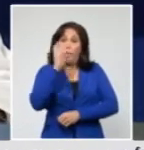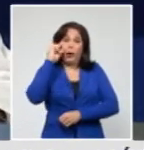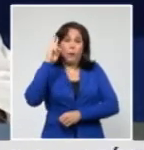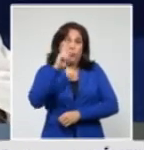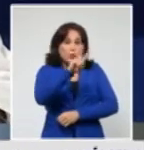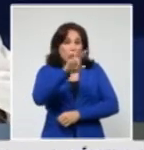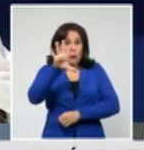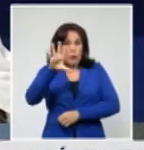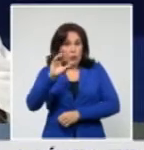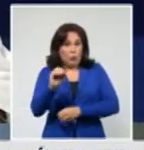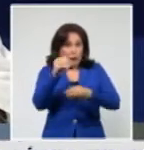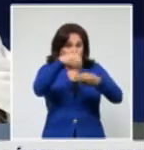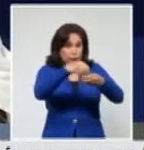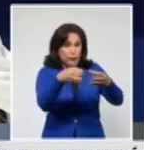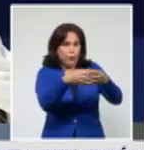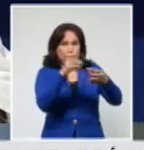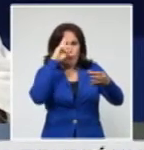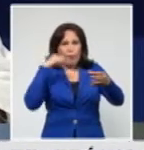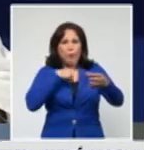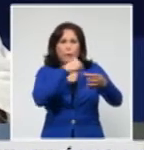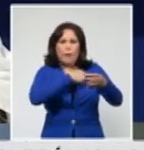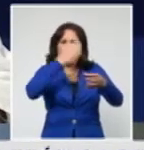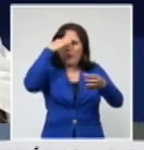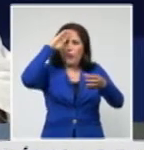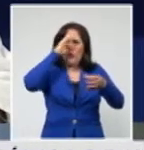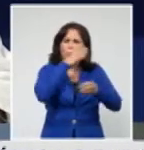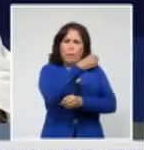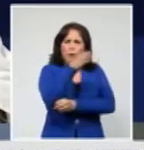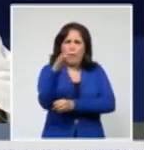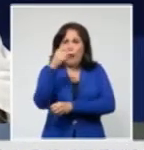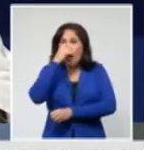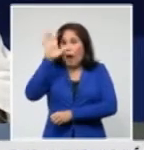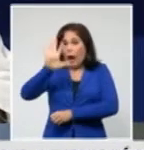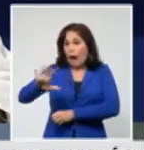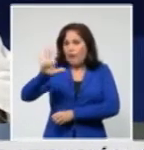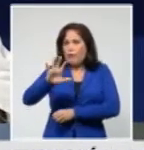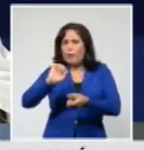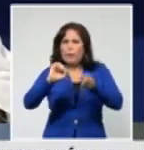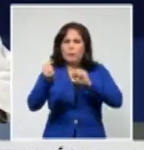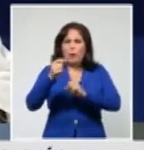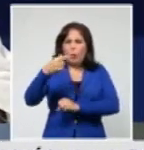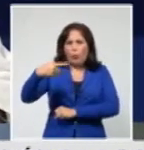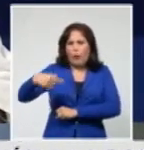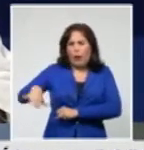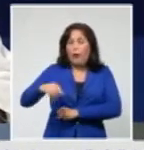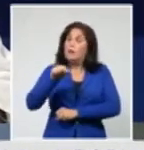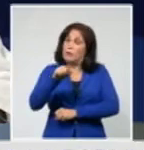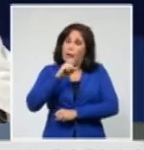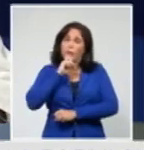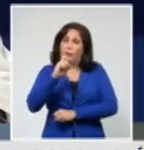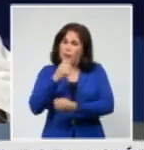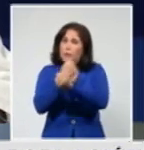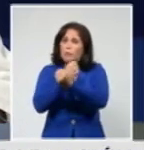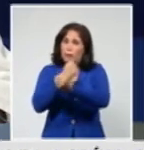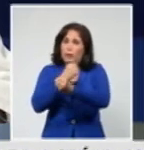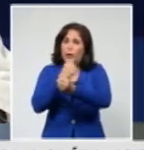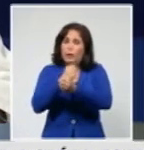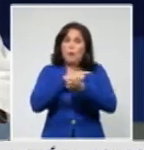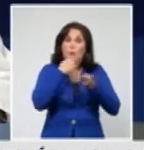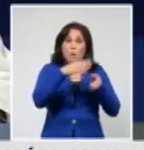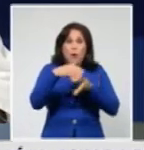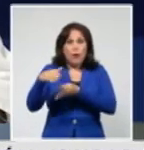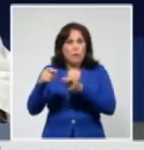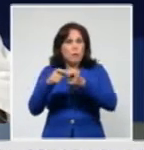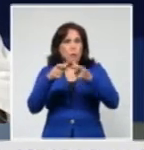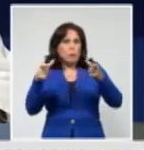lethal virus. Most recently, the heroic health professionals that make up the Henry Reeve Brigade